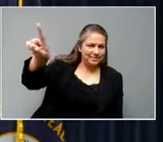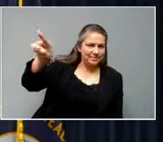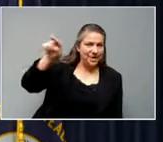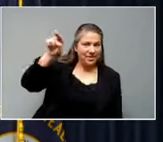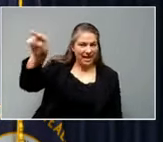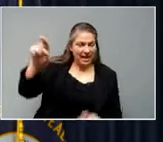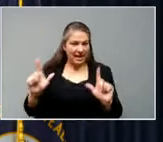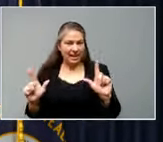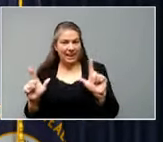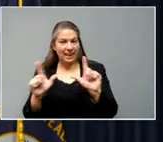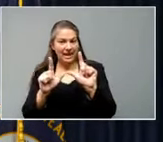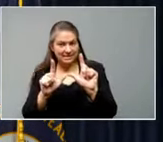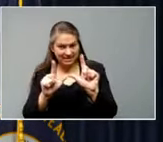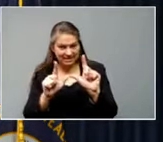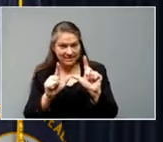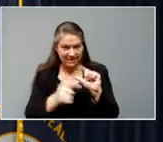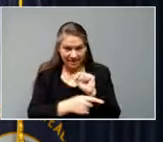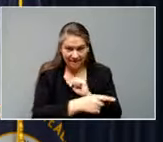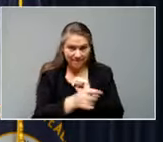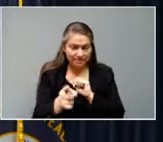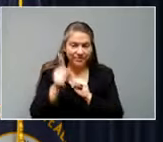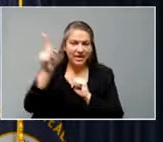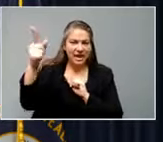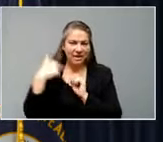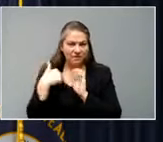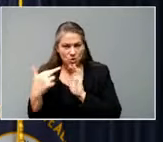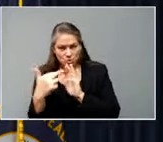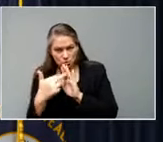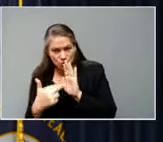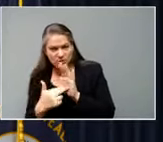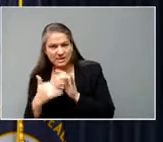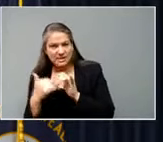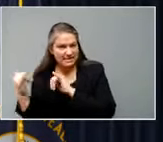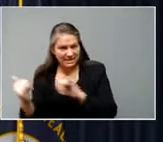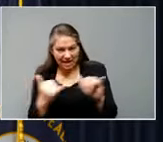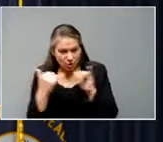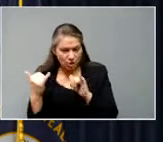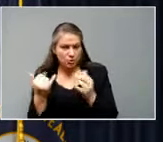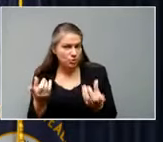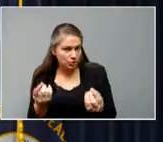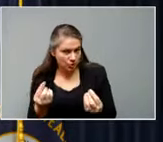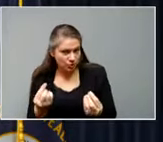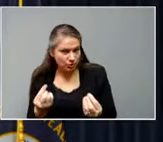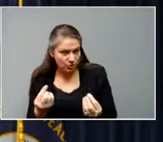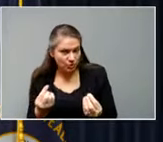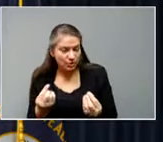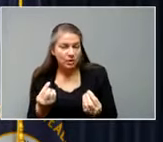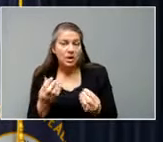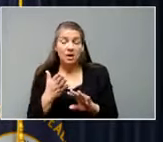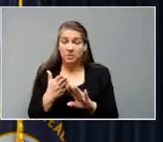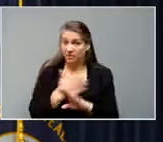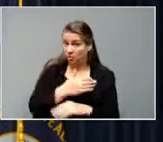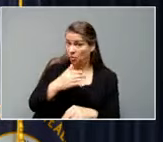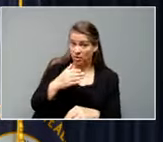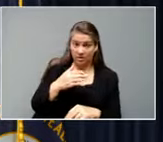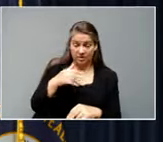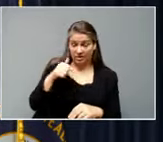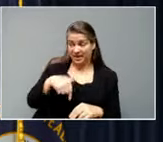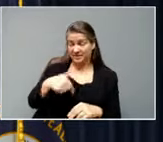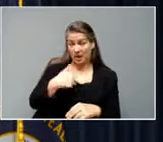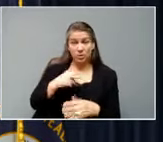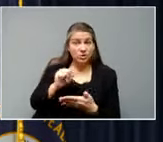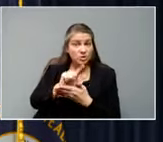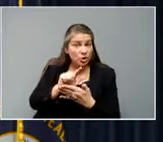agencies. There are rules and standards of conduct. There's, I before this was a practicing lawyer, and there is a group